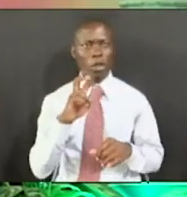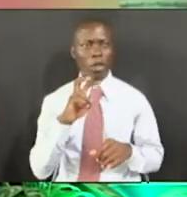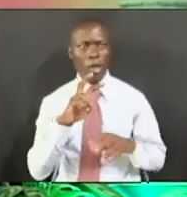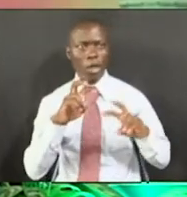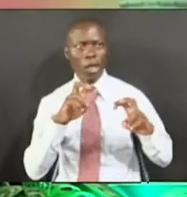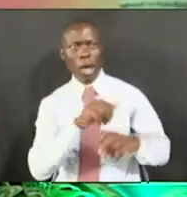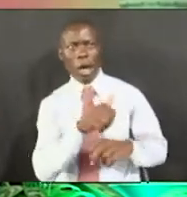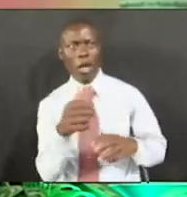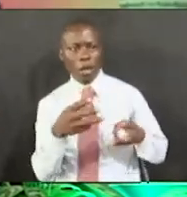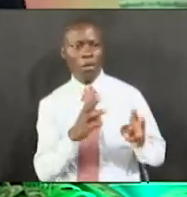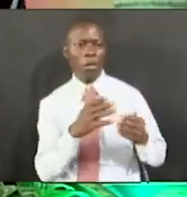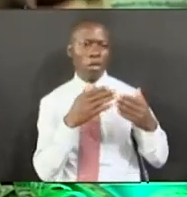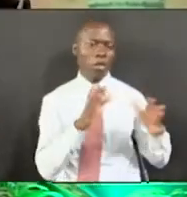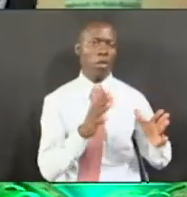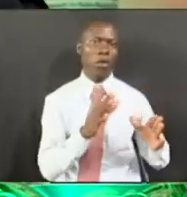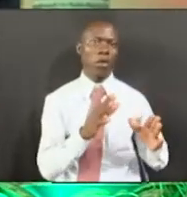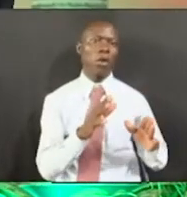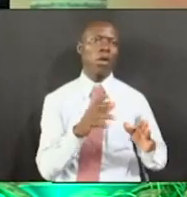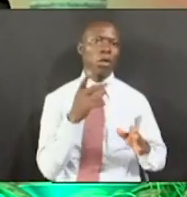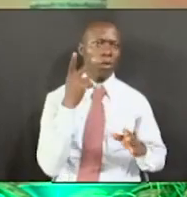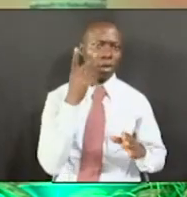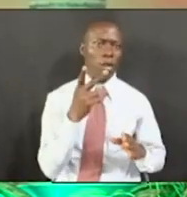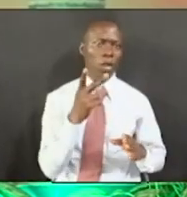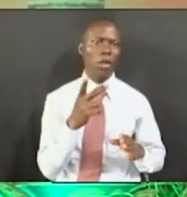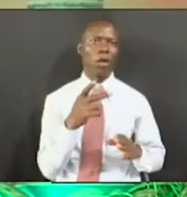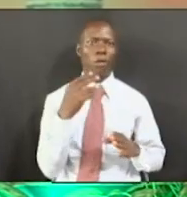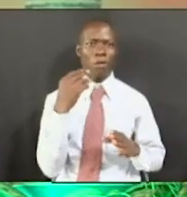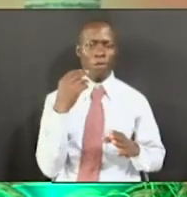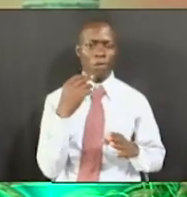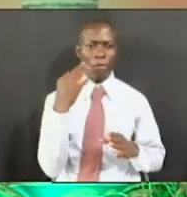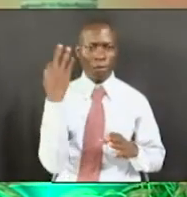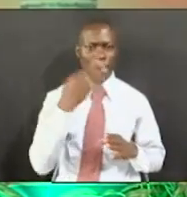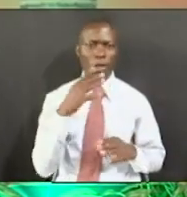have a husband, you see the face of your husband before you meet him.